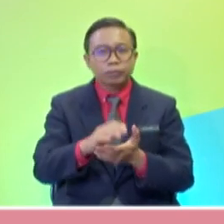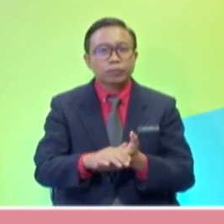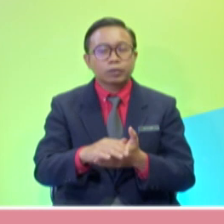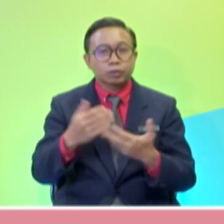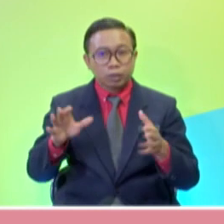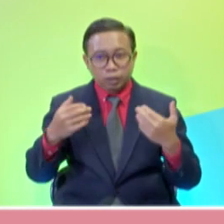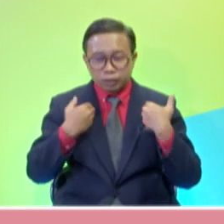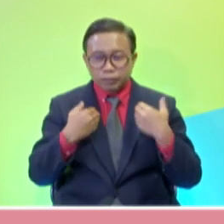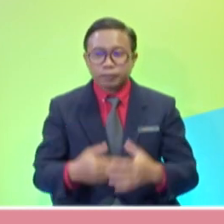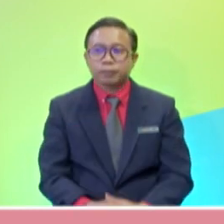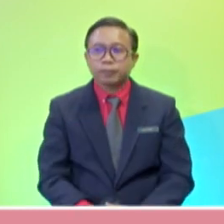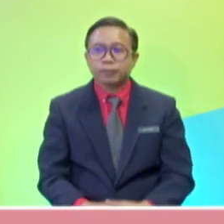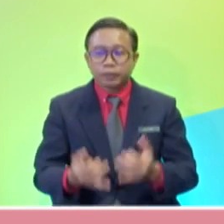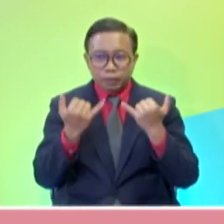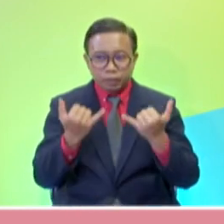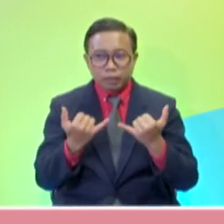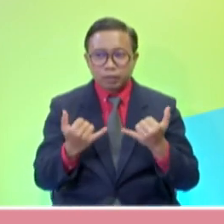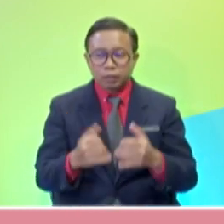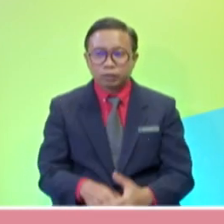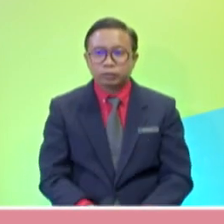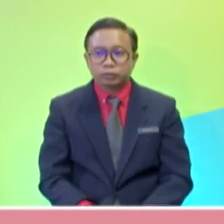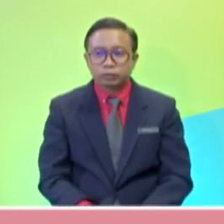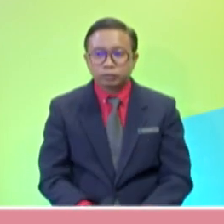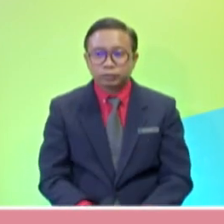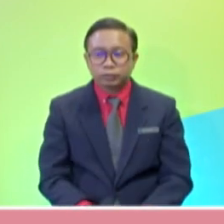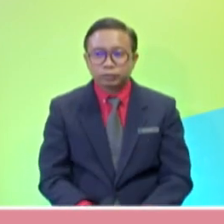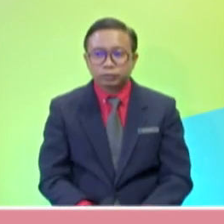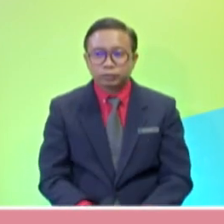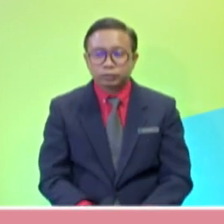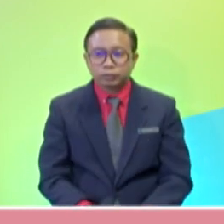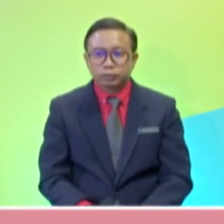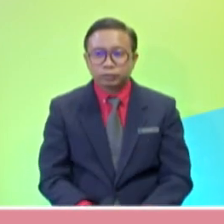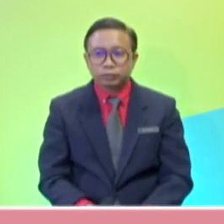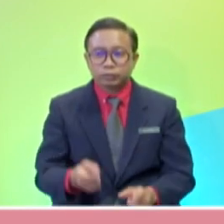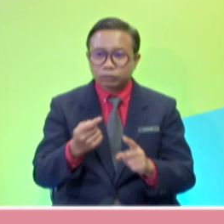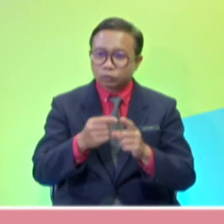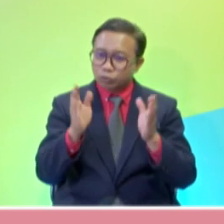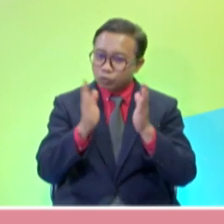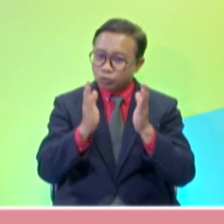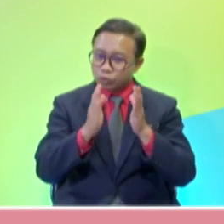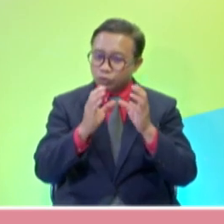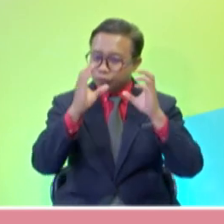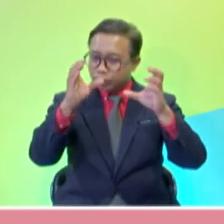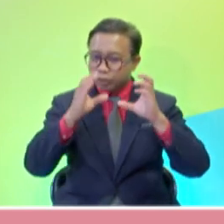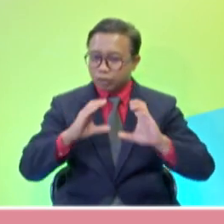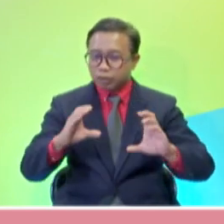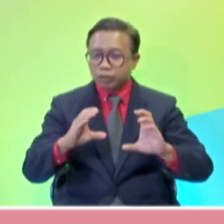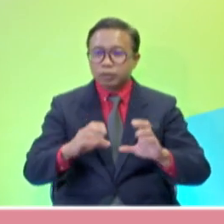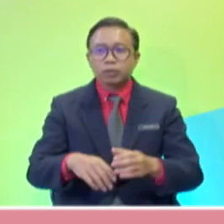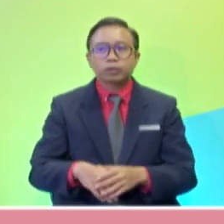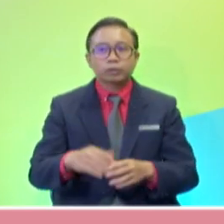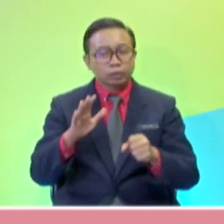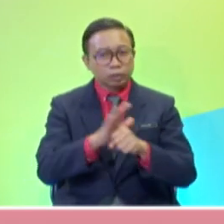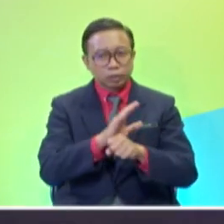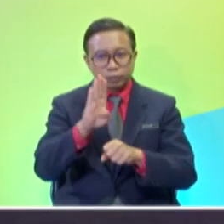there. Okay? Now, your task is to write 2 short paragraphs to complete your blog post.